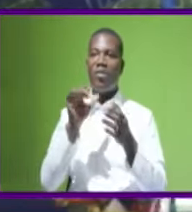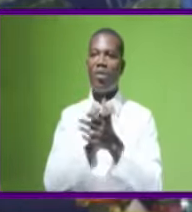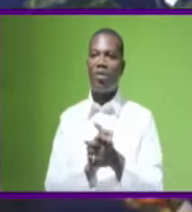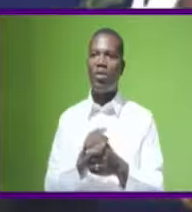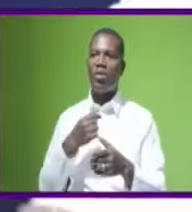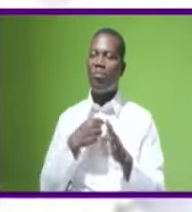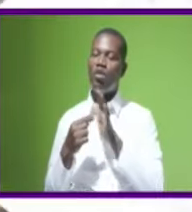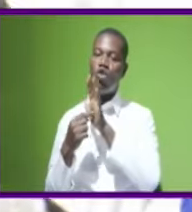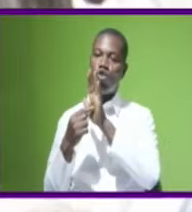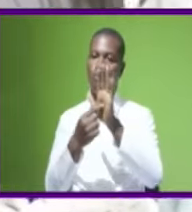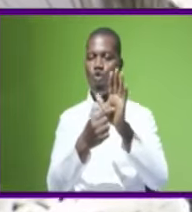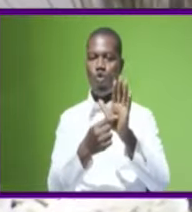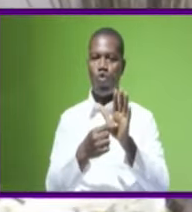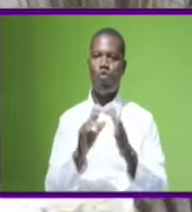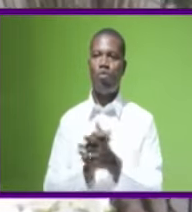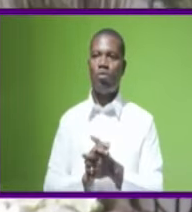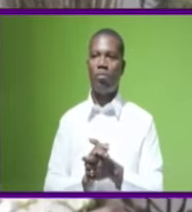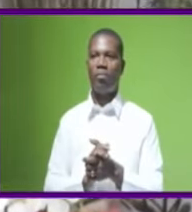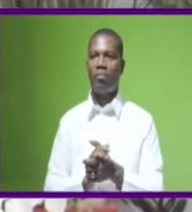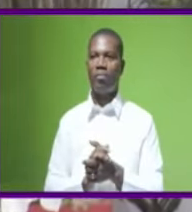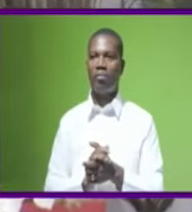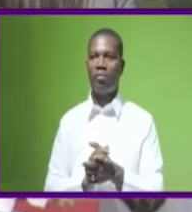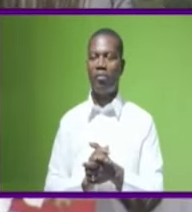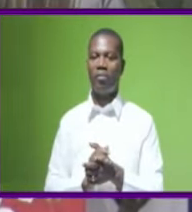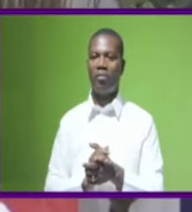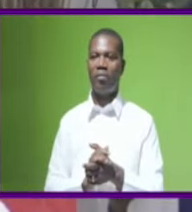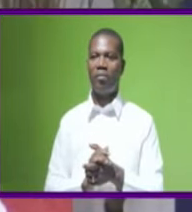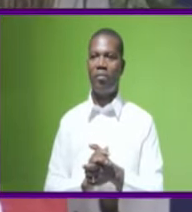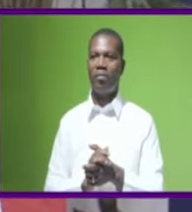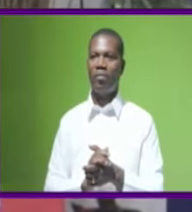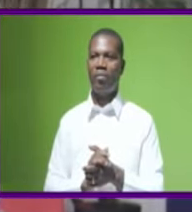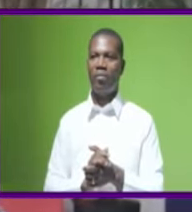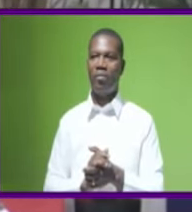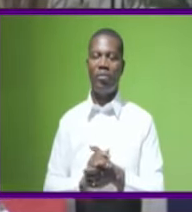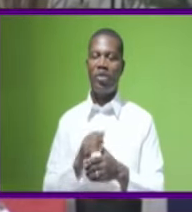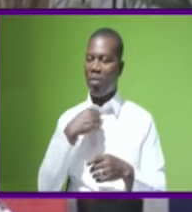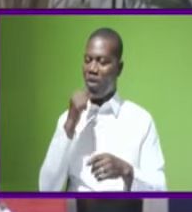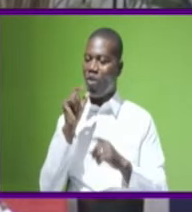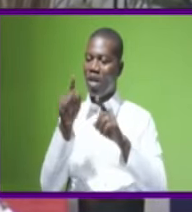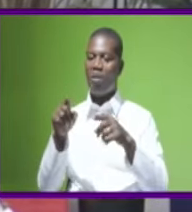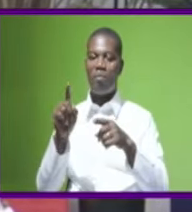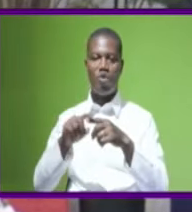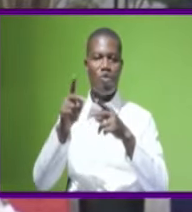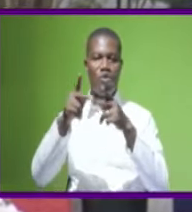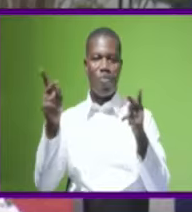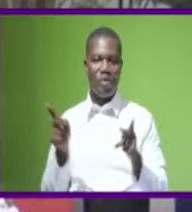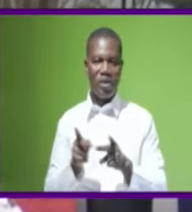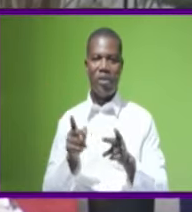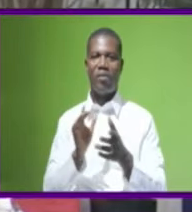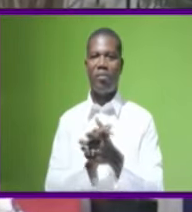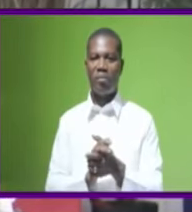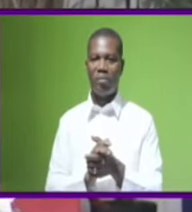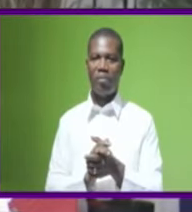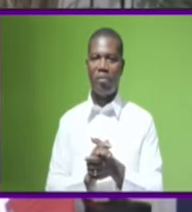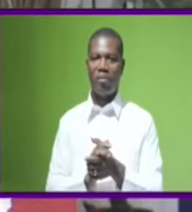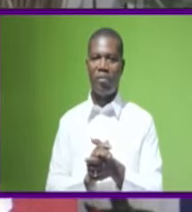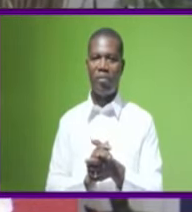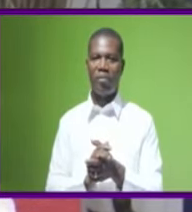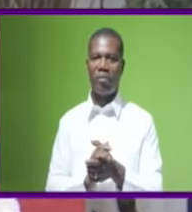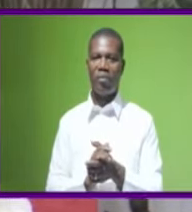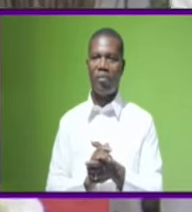mention outside. Other than that, I will prove to you that. Mema wa beso. Yes. I have not come to you.